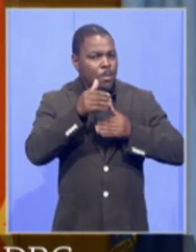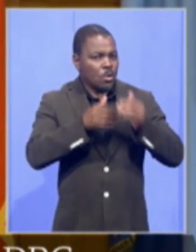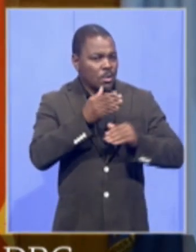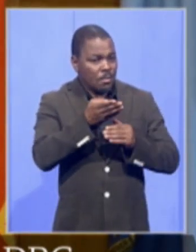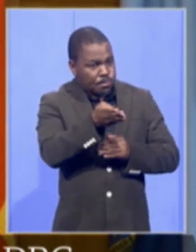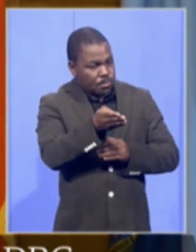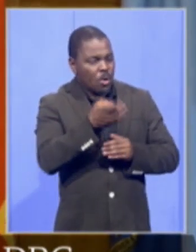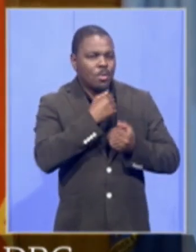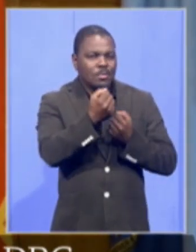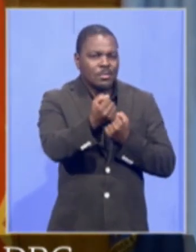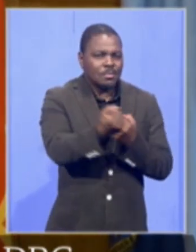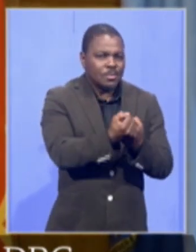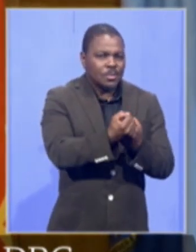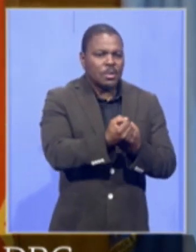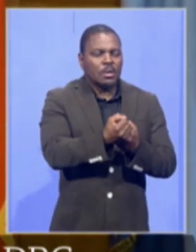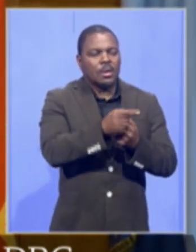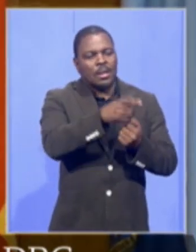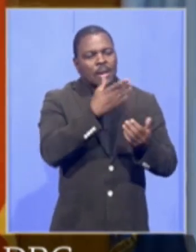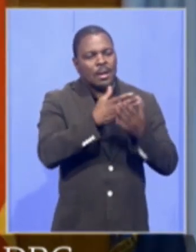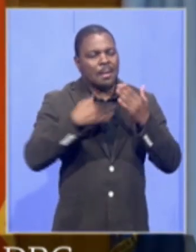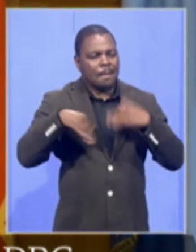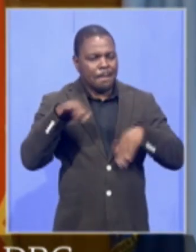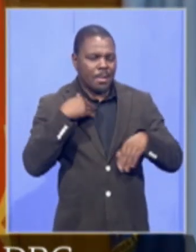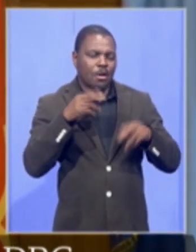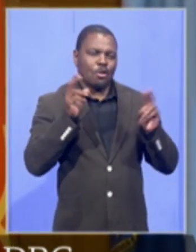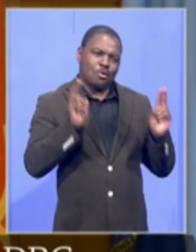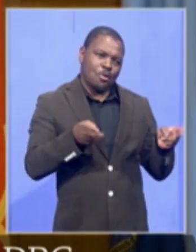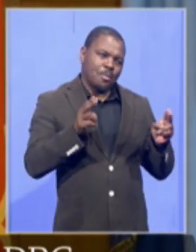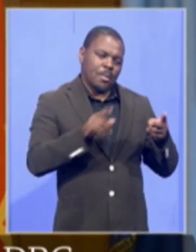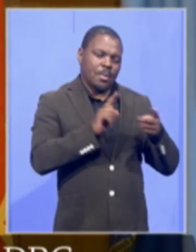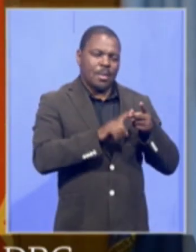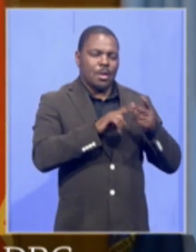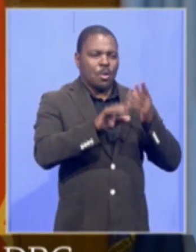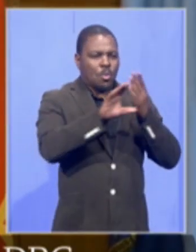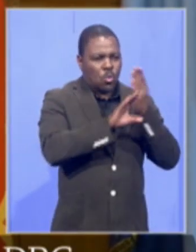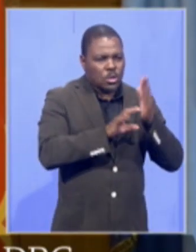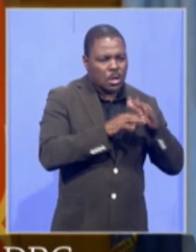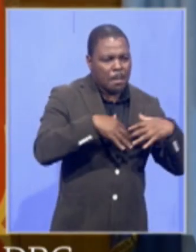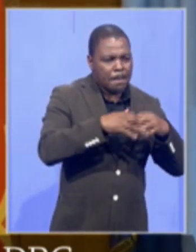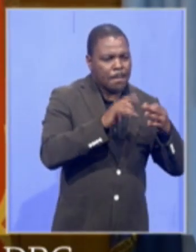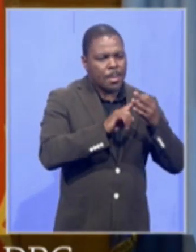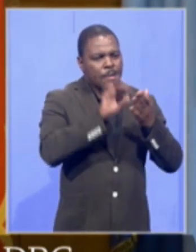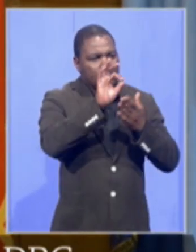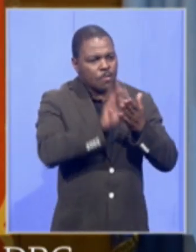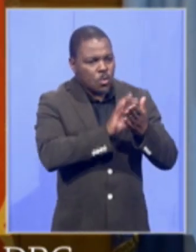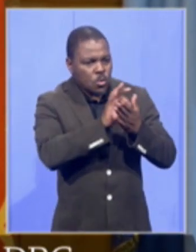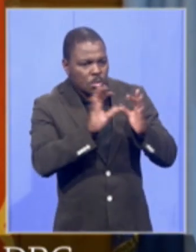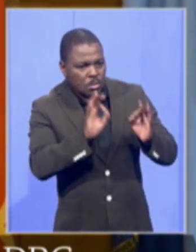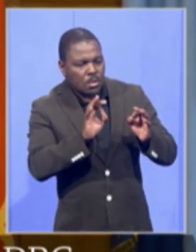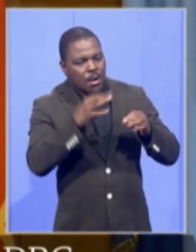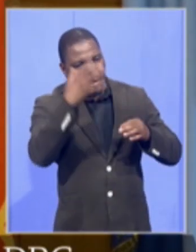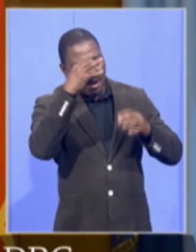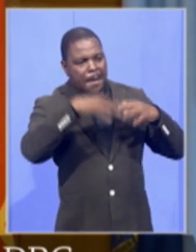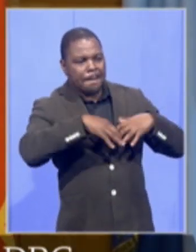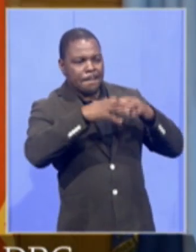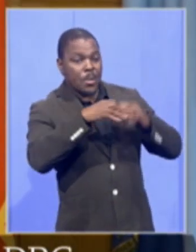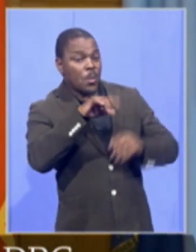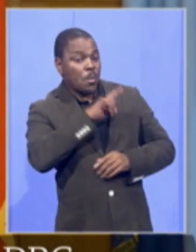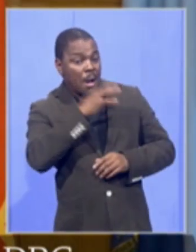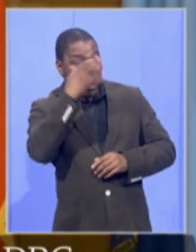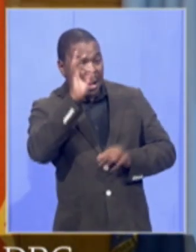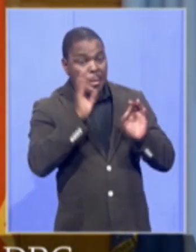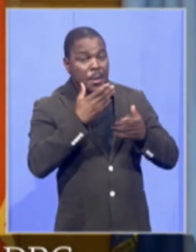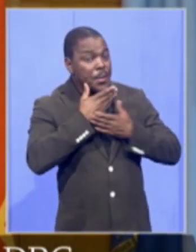supporting them to go back to normality, to have a constitution, to go for elections and establish a stable government. Because if you don't have a stable